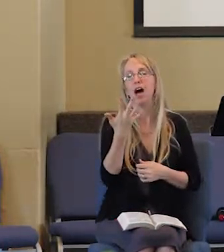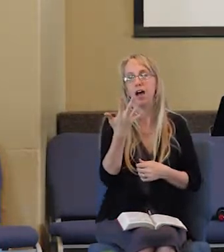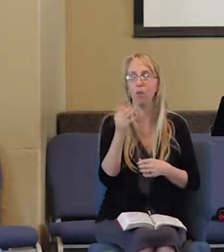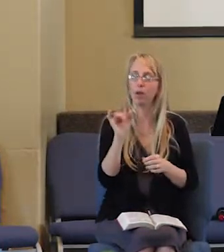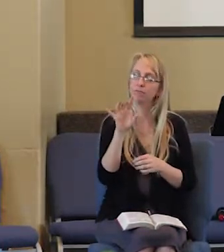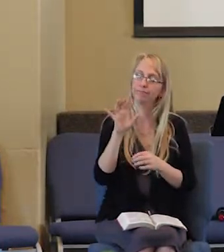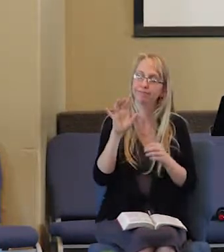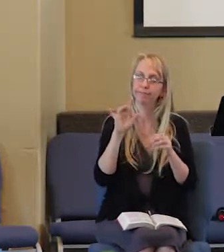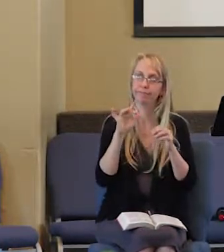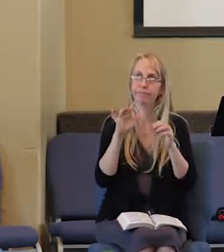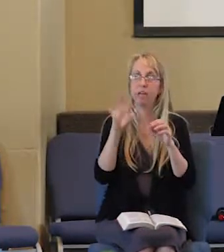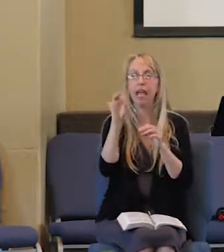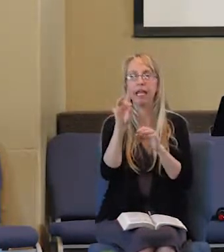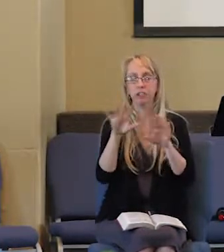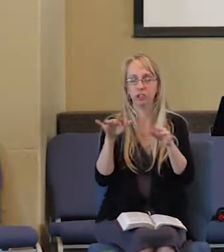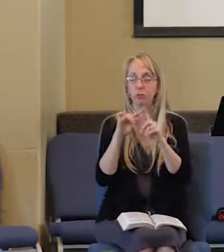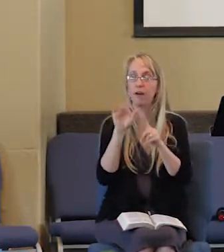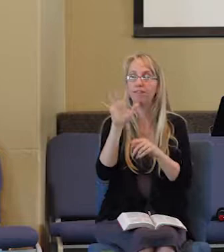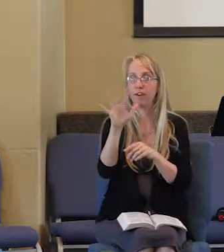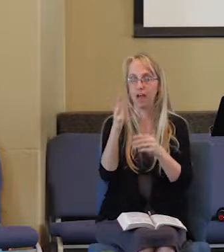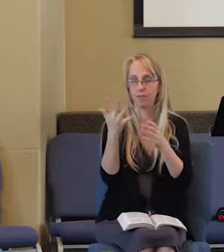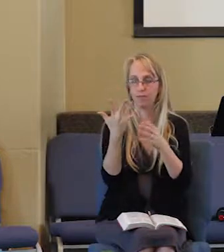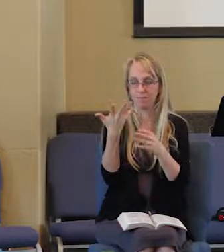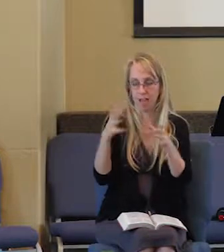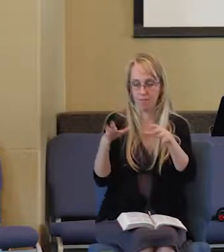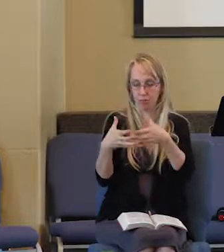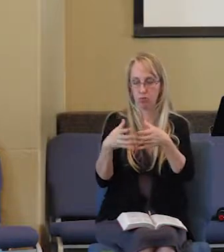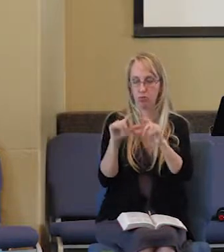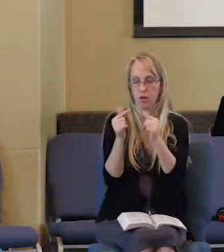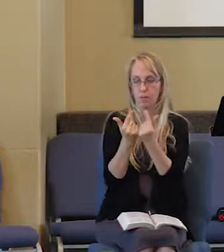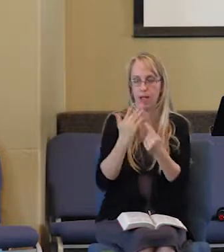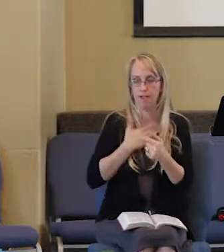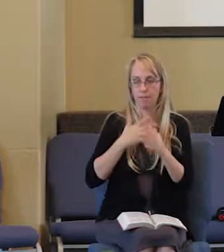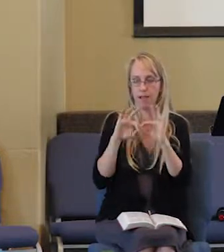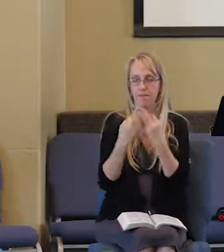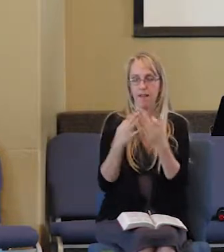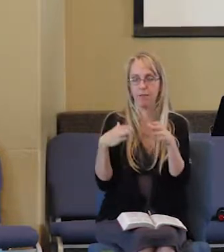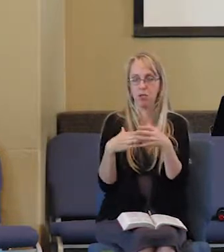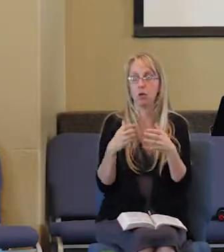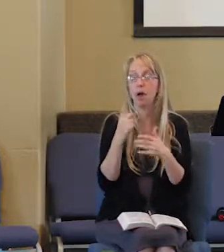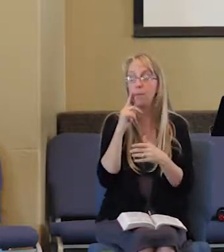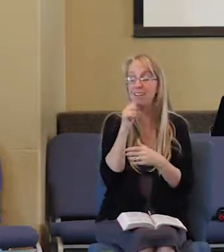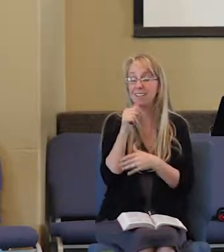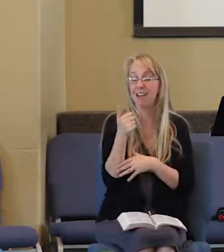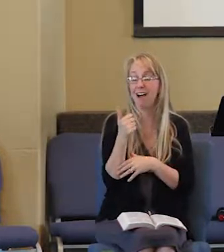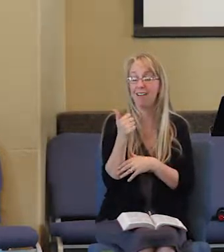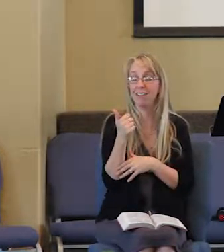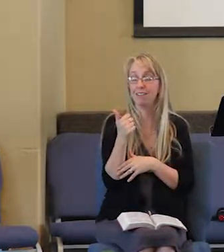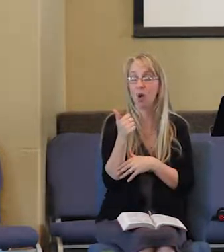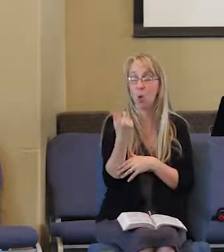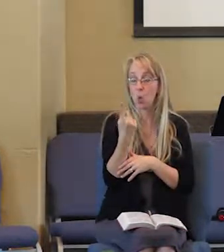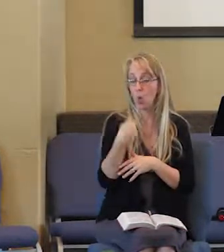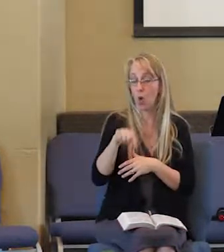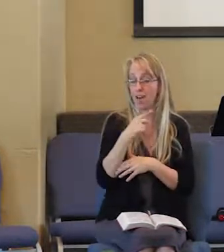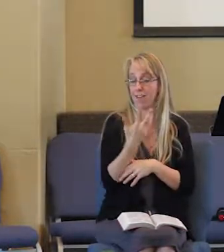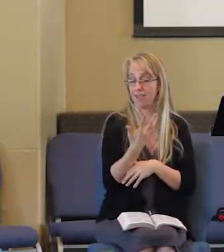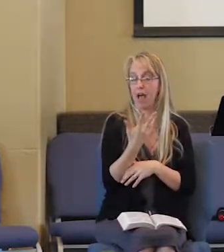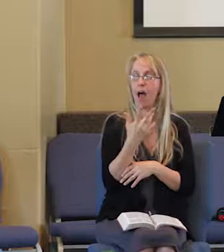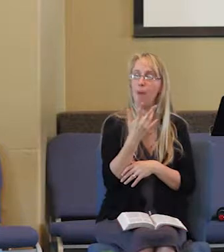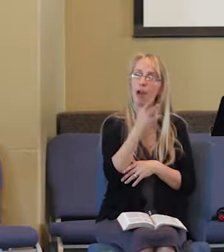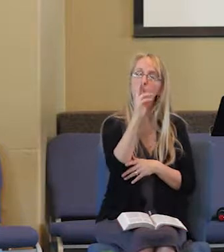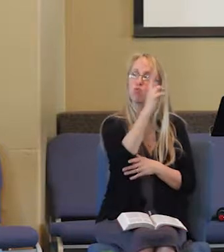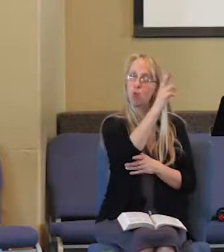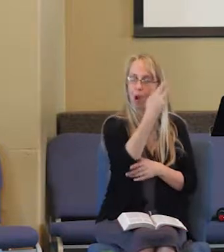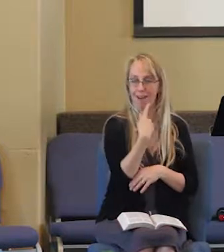actually grew up as a family unit. And there's not one of us five that anyone could look at. I mean, you can look at Roy and say we look